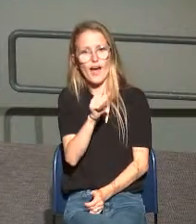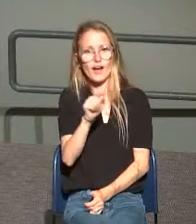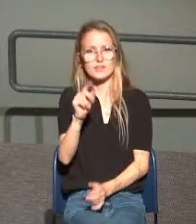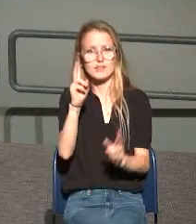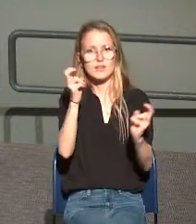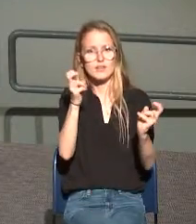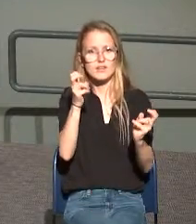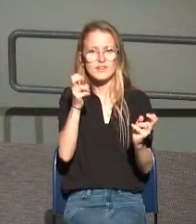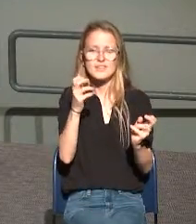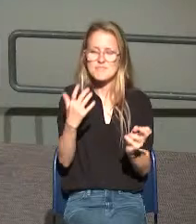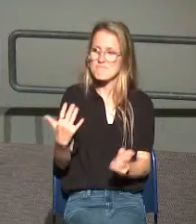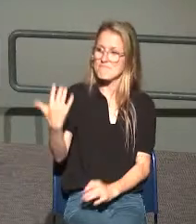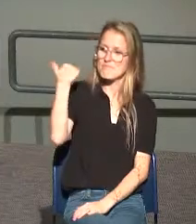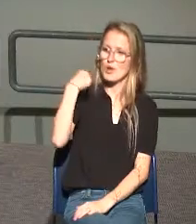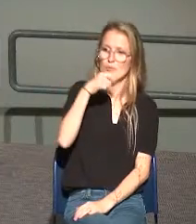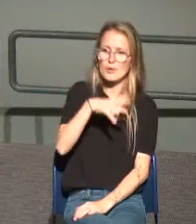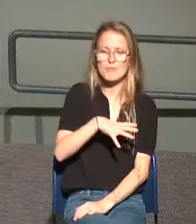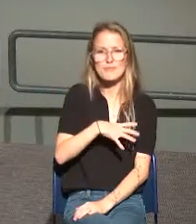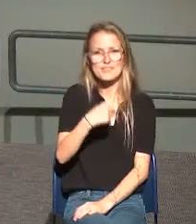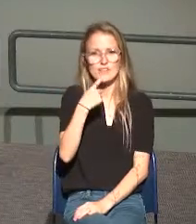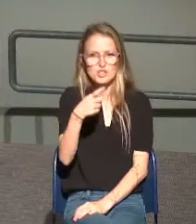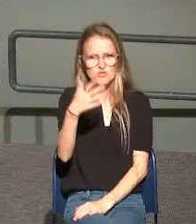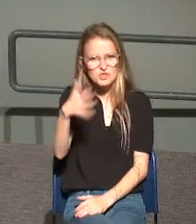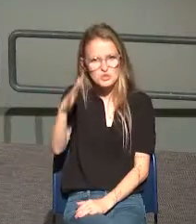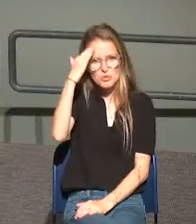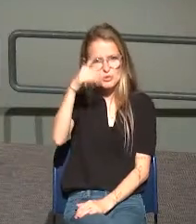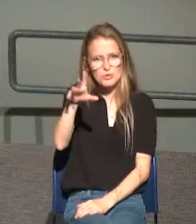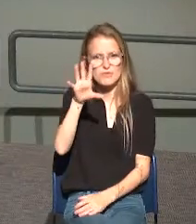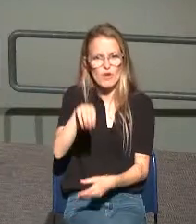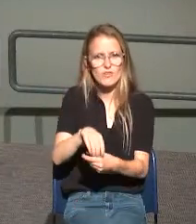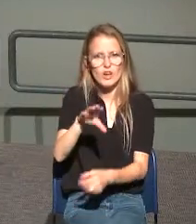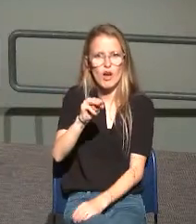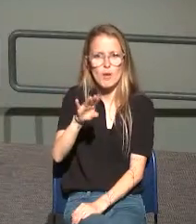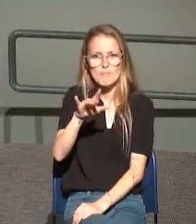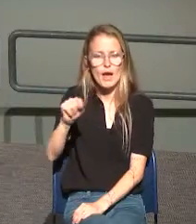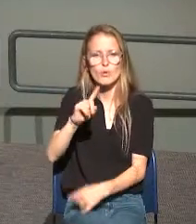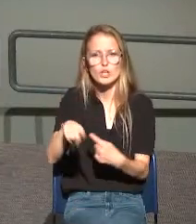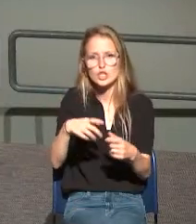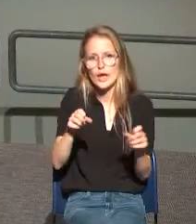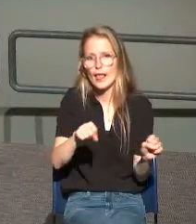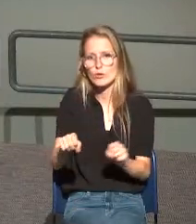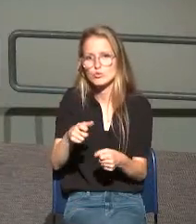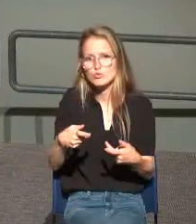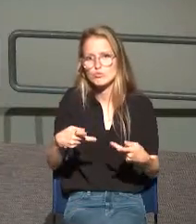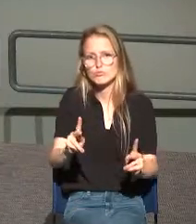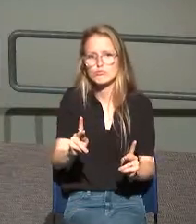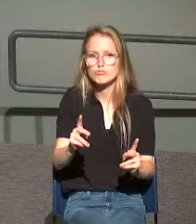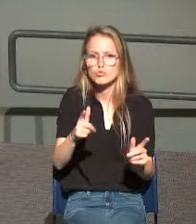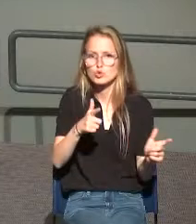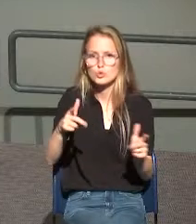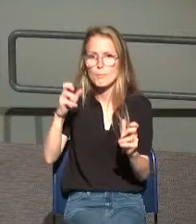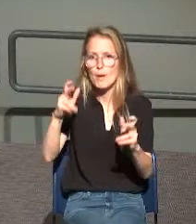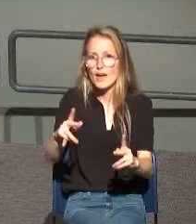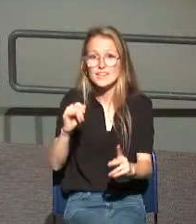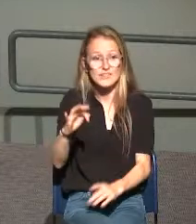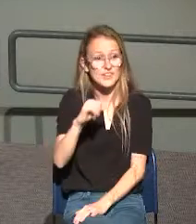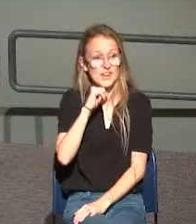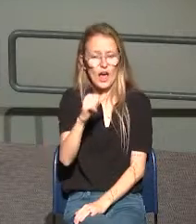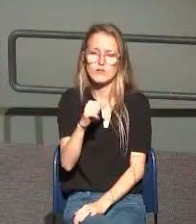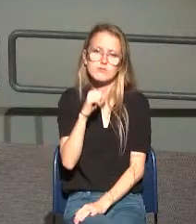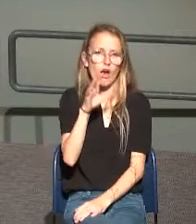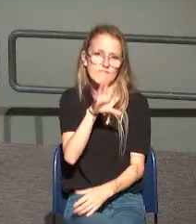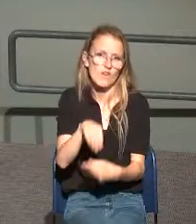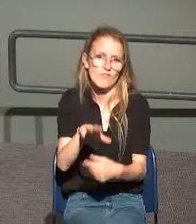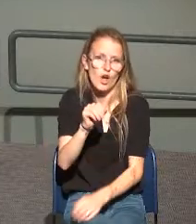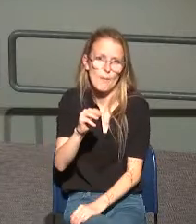used to say that you're in combat when you can shoot back. Otherwise you're not actually in combat, which I think we all